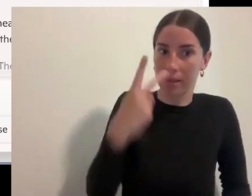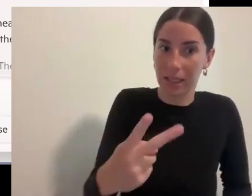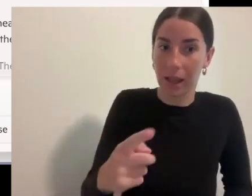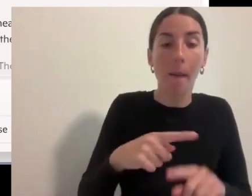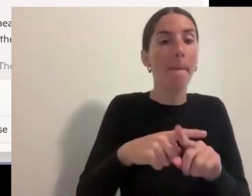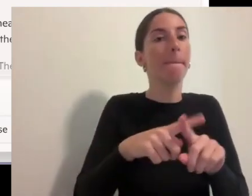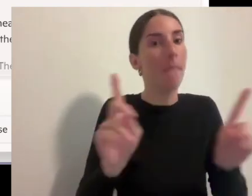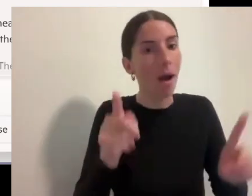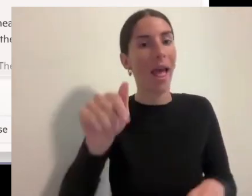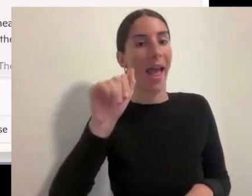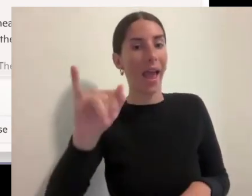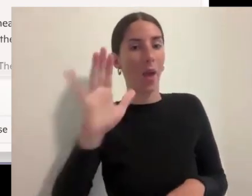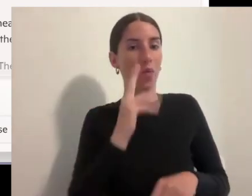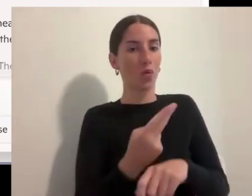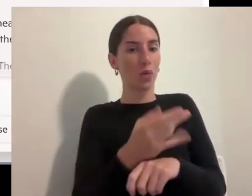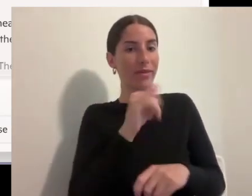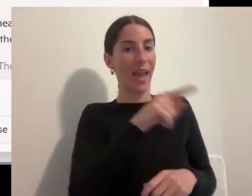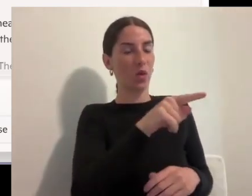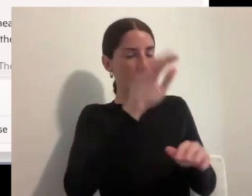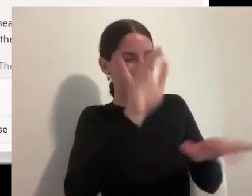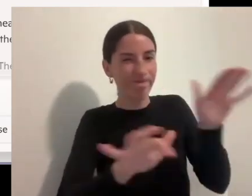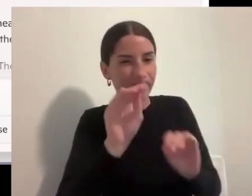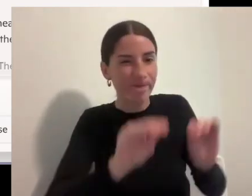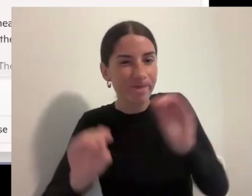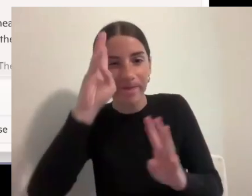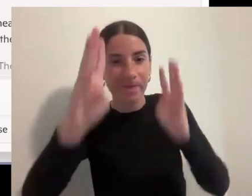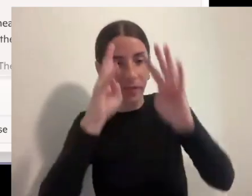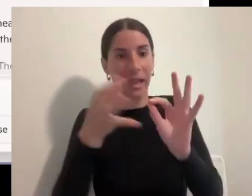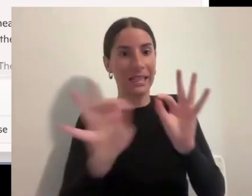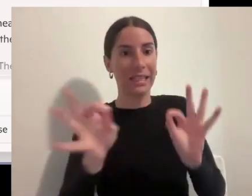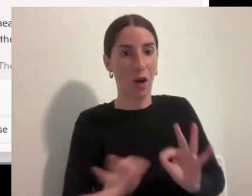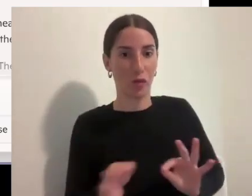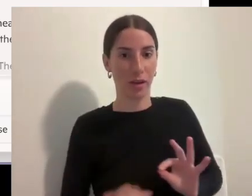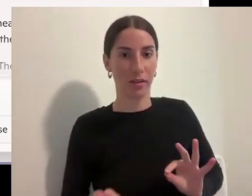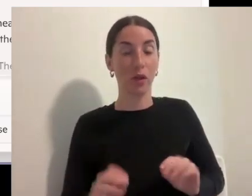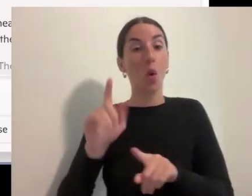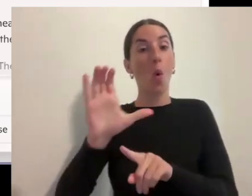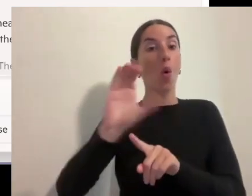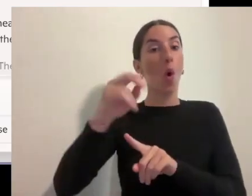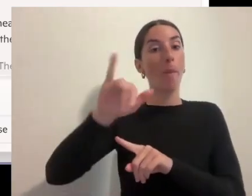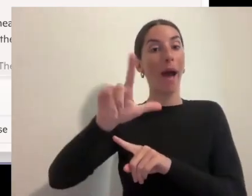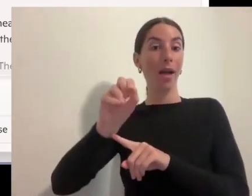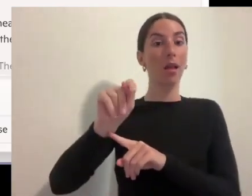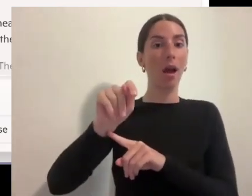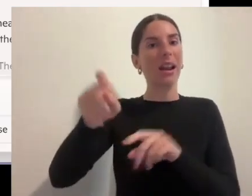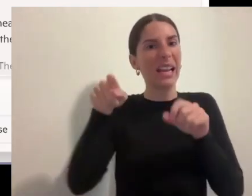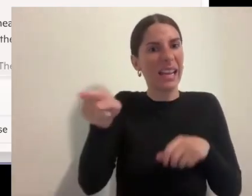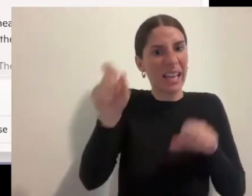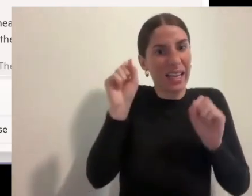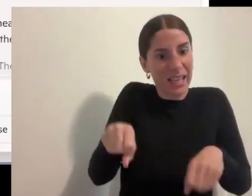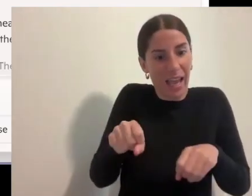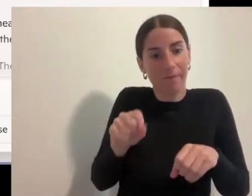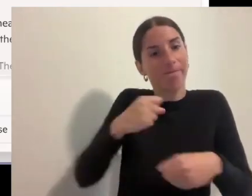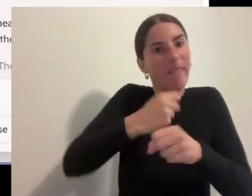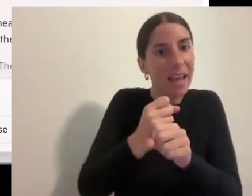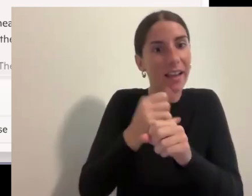the subtitles, the captions on YouTube. And so Copilot is able to interact with those transcriptions. So